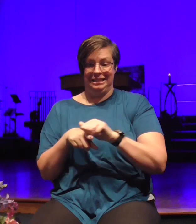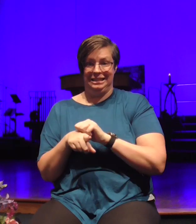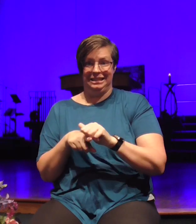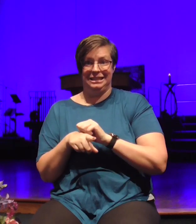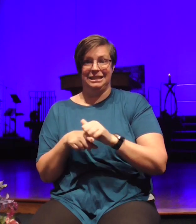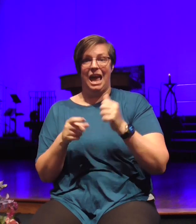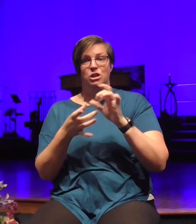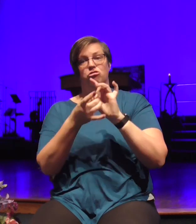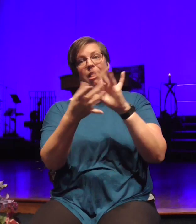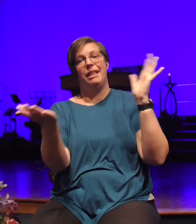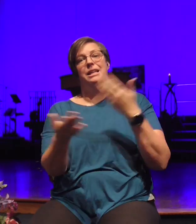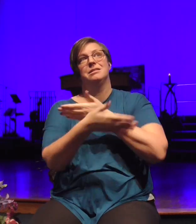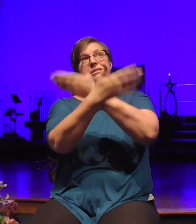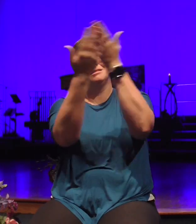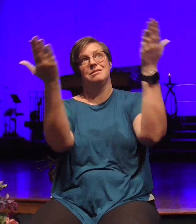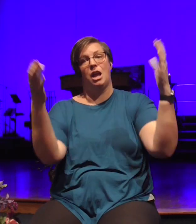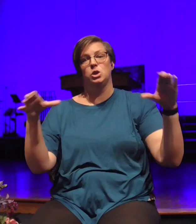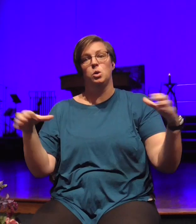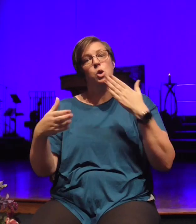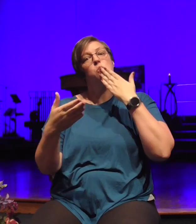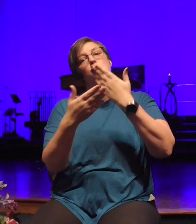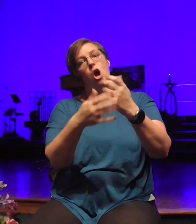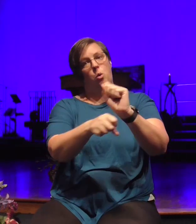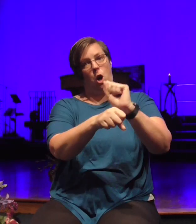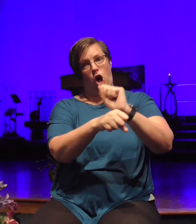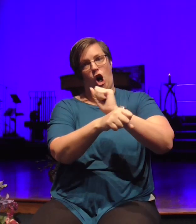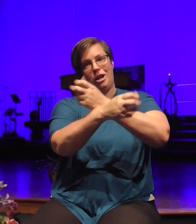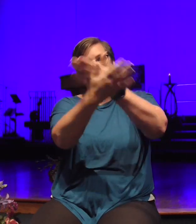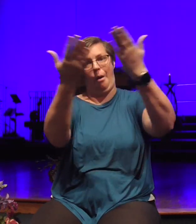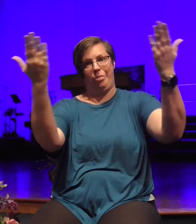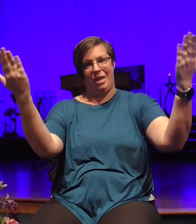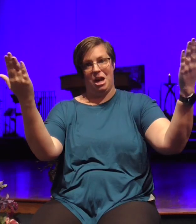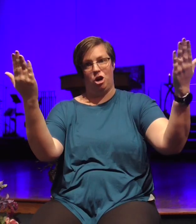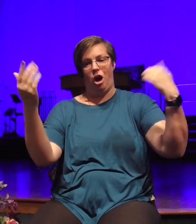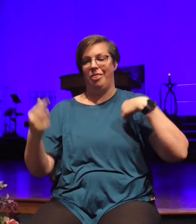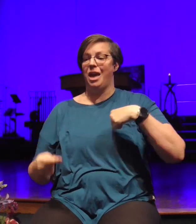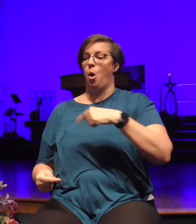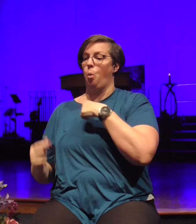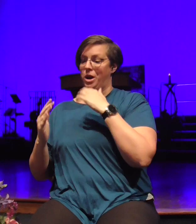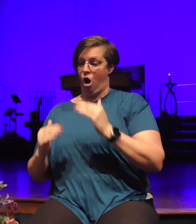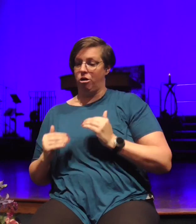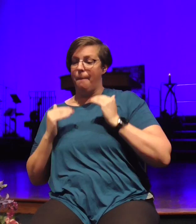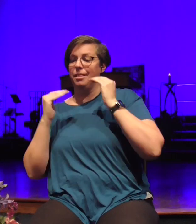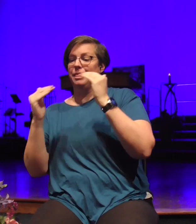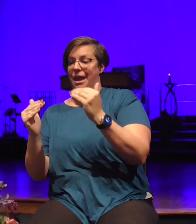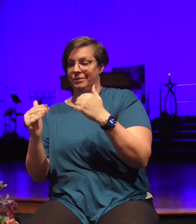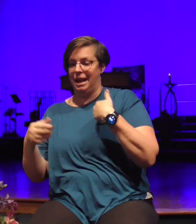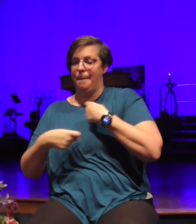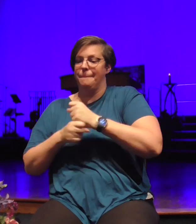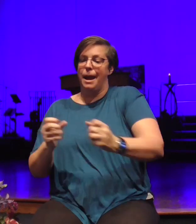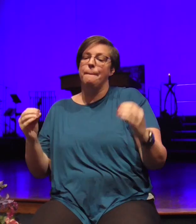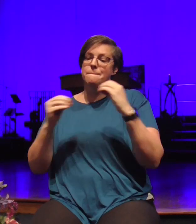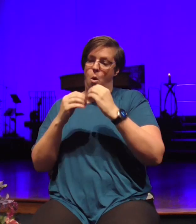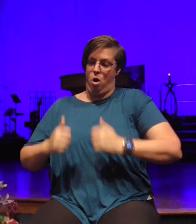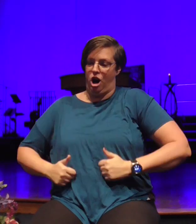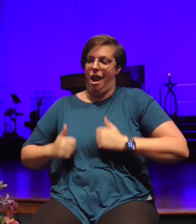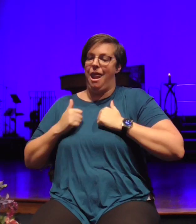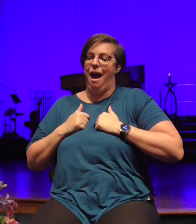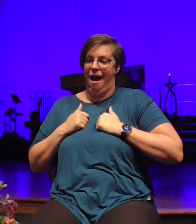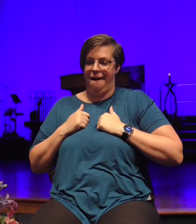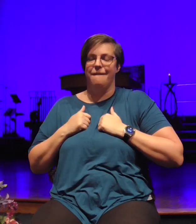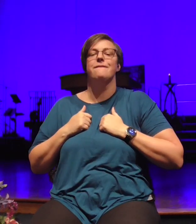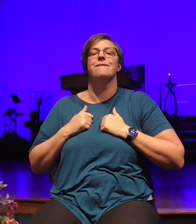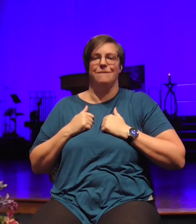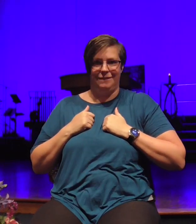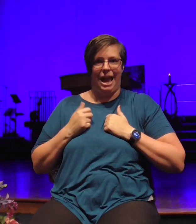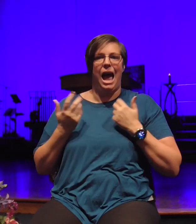good work. That each one of us is uplifted, made more alive, more connected, and more spiritually resilient as we leave